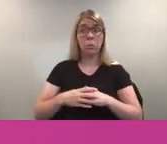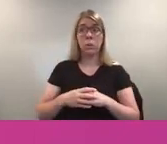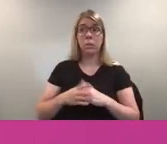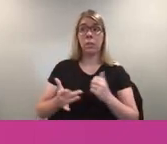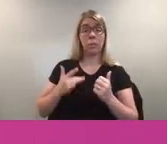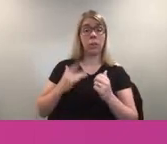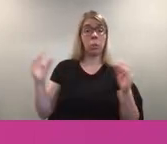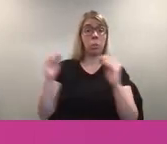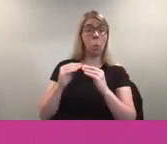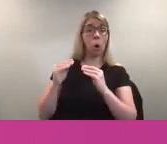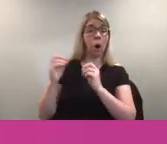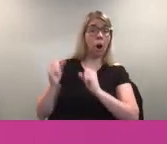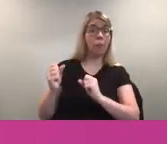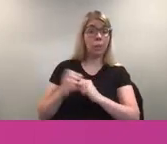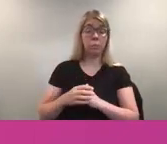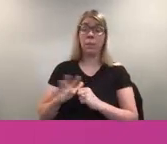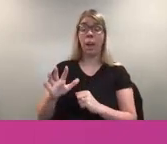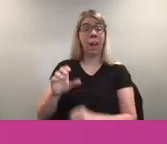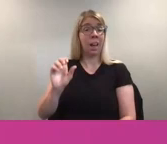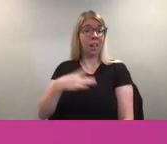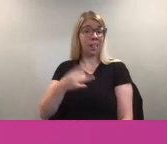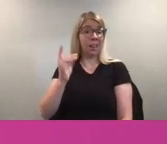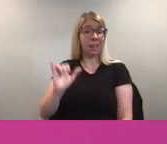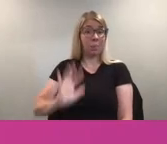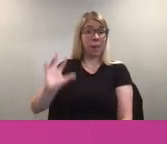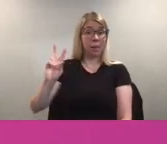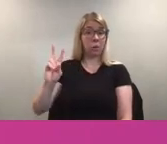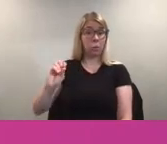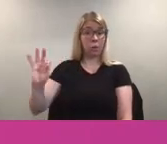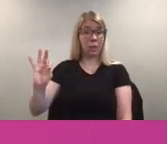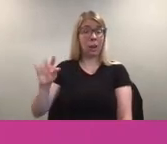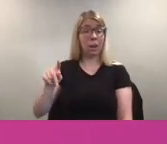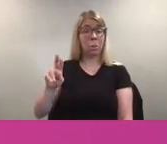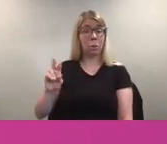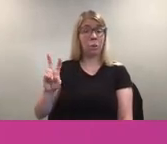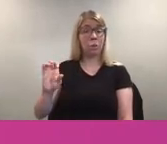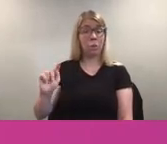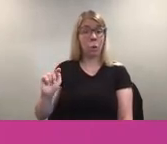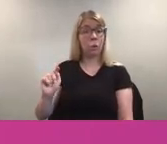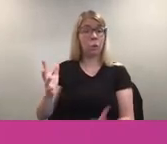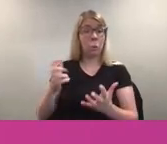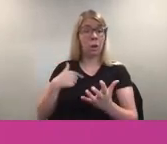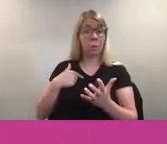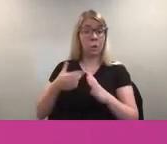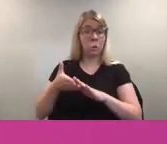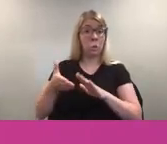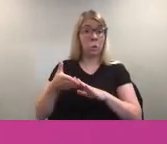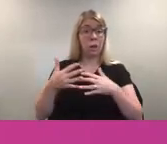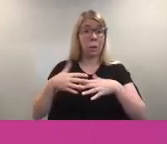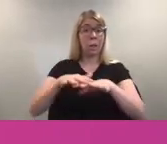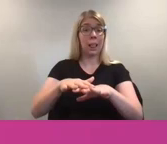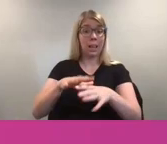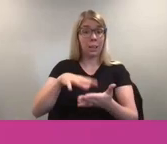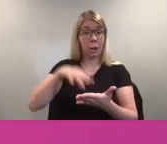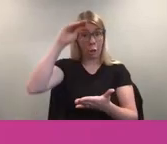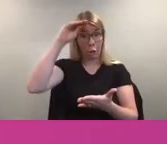Teresa. Way back in 2009, when my provost wanted me to run a blended learning thing, we held a workshop